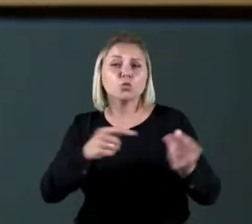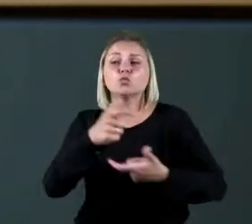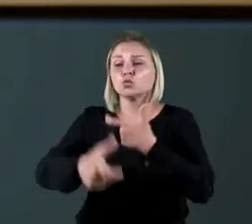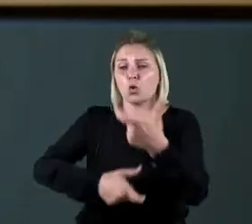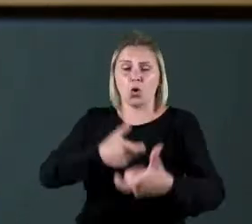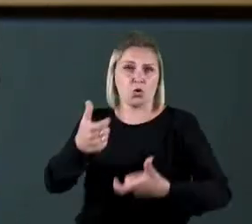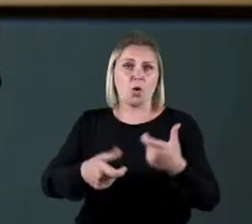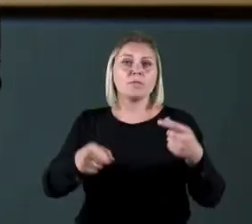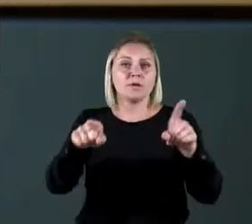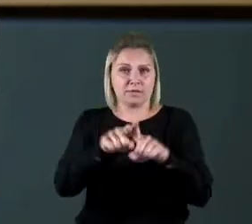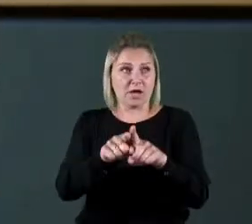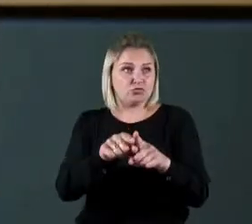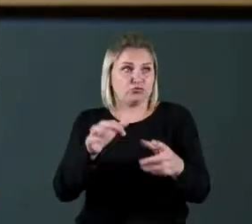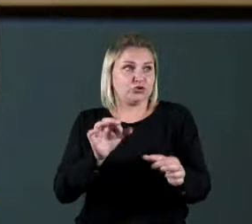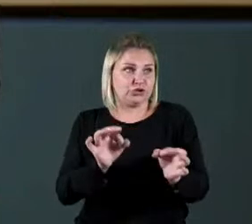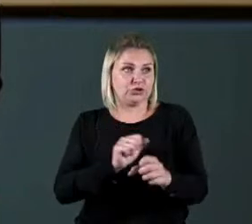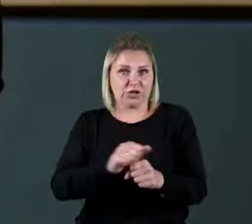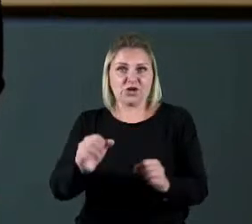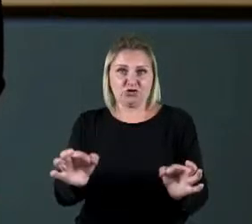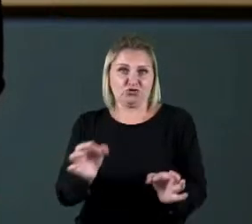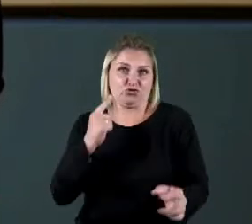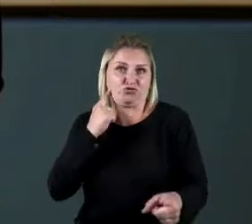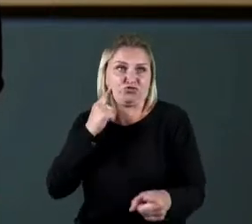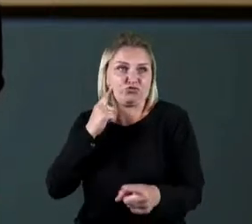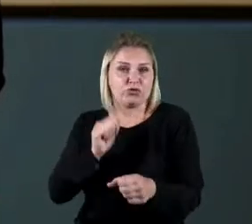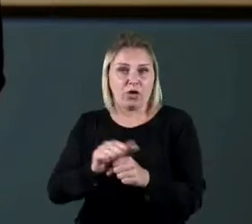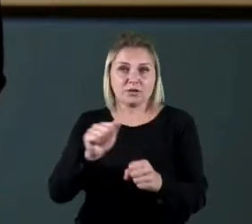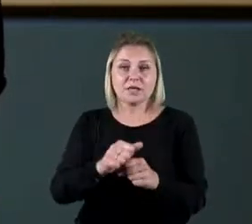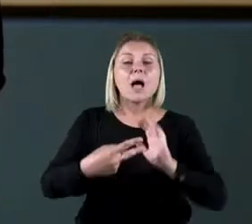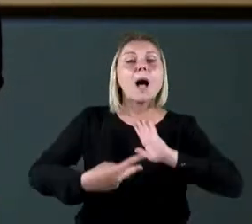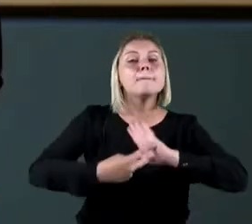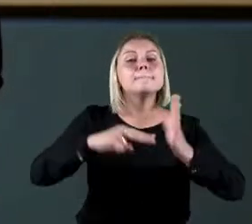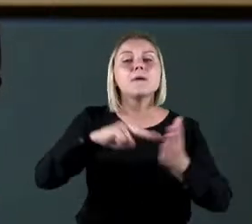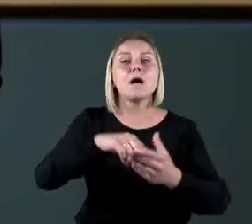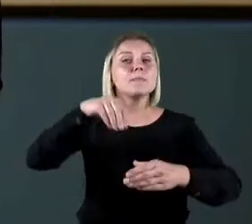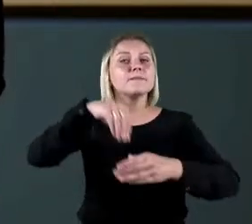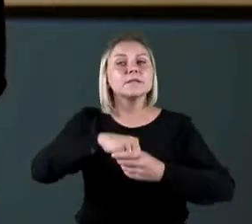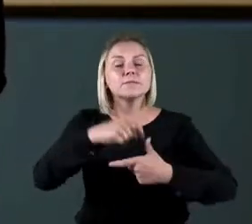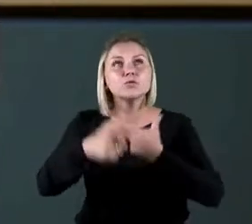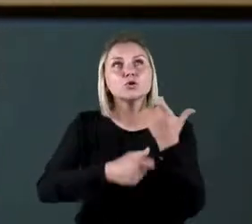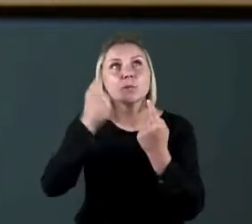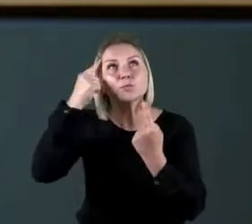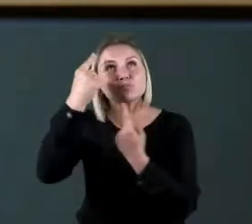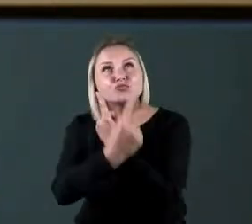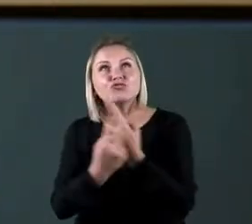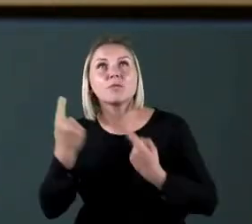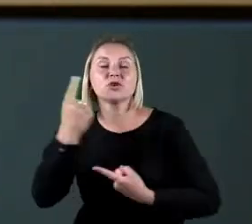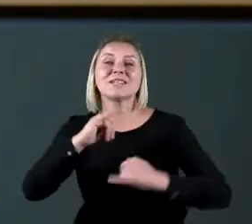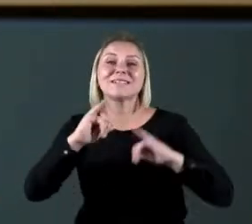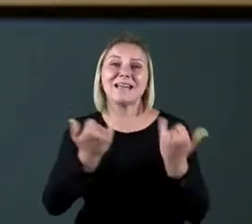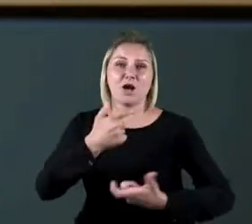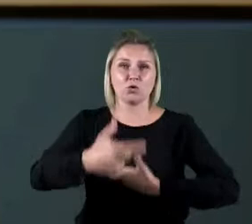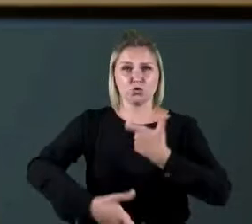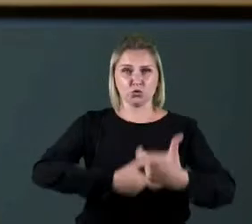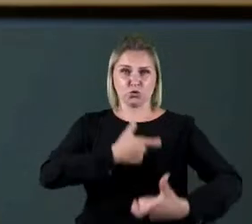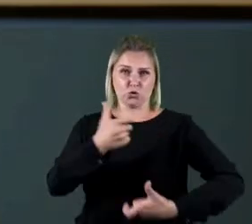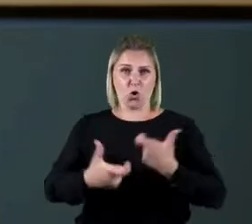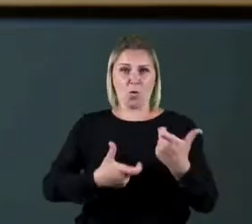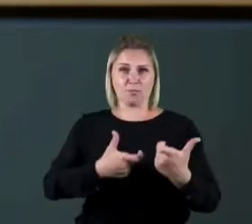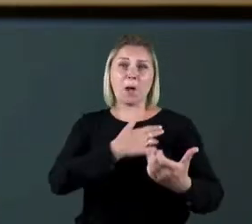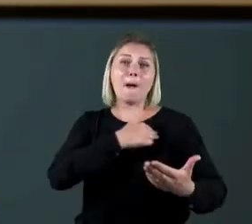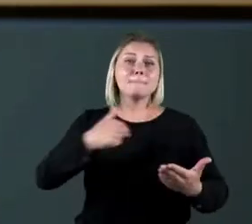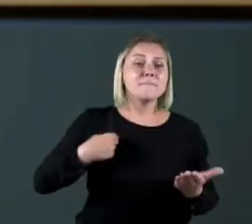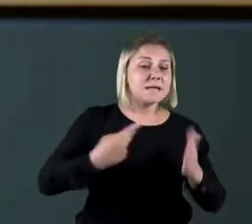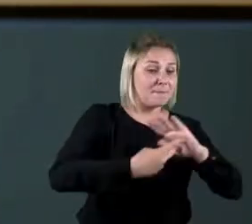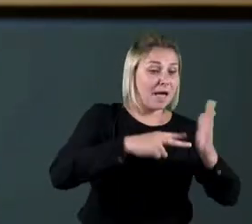at WUF, we are working on developing further tools to increase our efficiency in urban